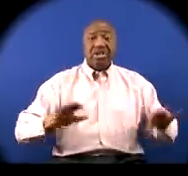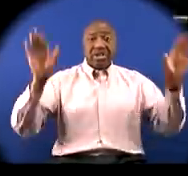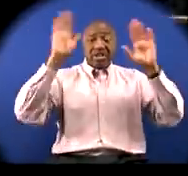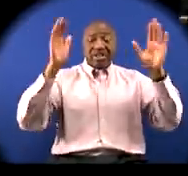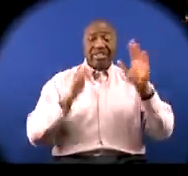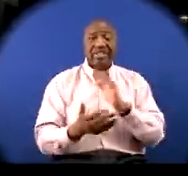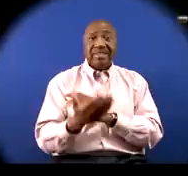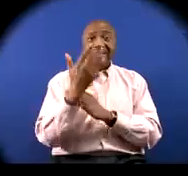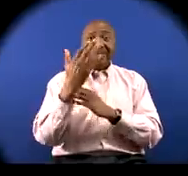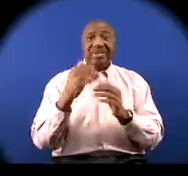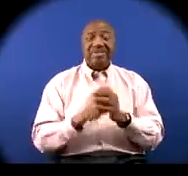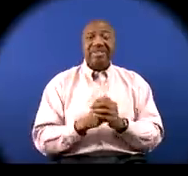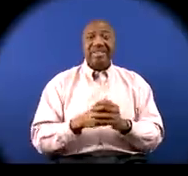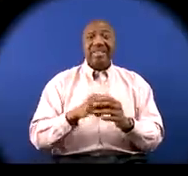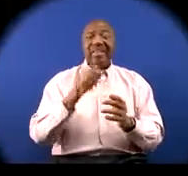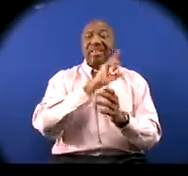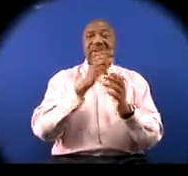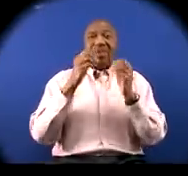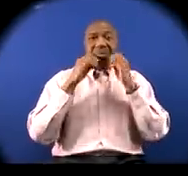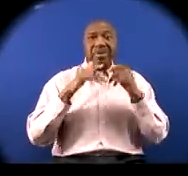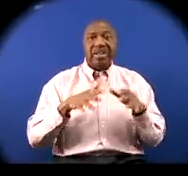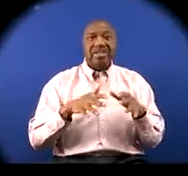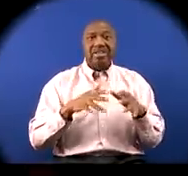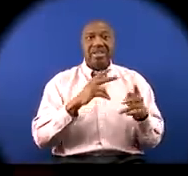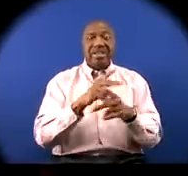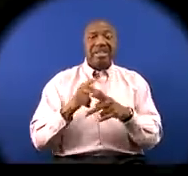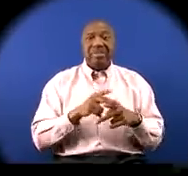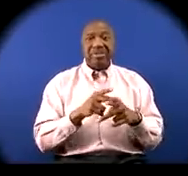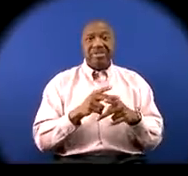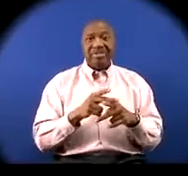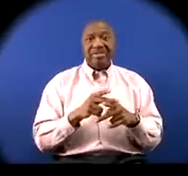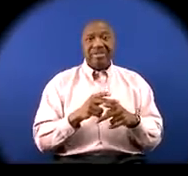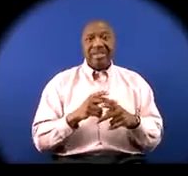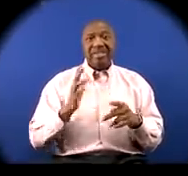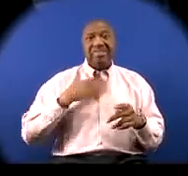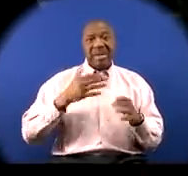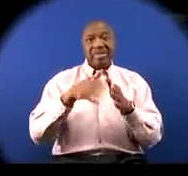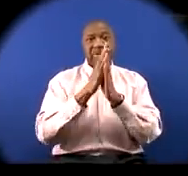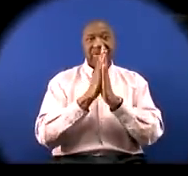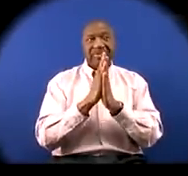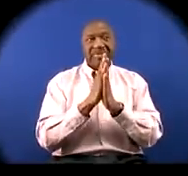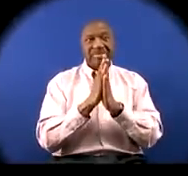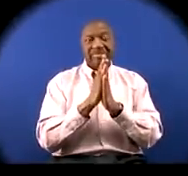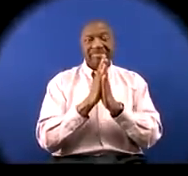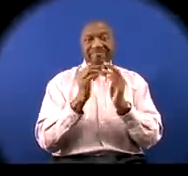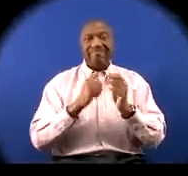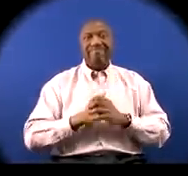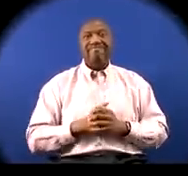risen Savior. The Lord bless you. The Lord keep you is my prayer.